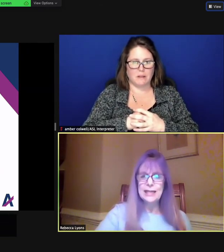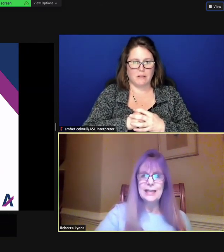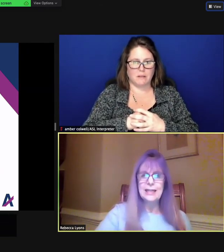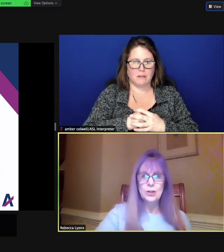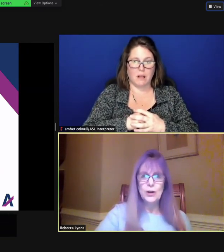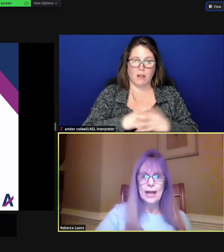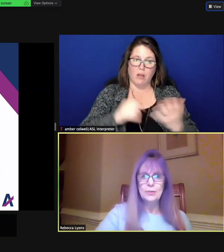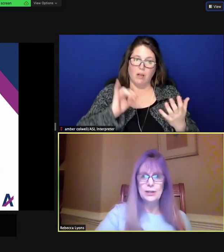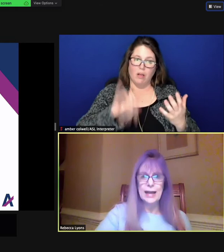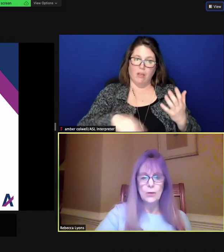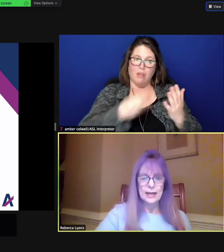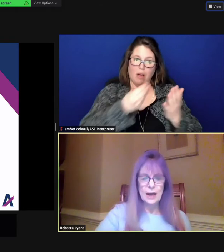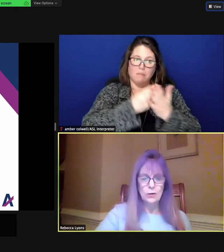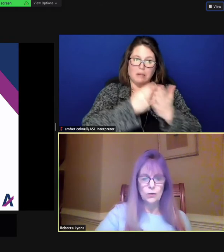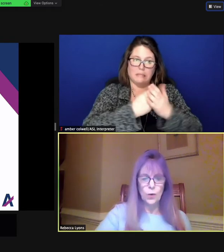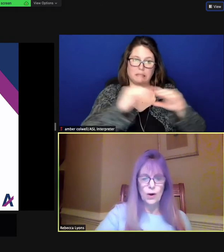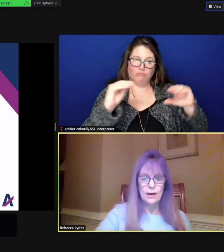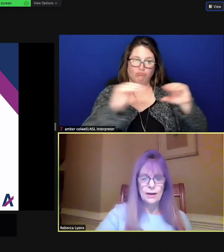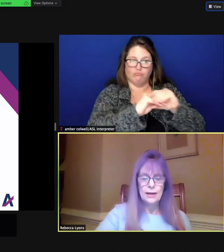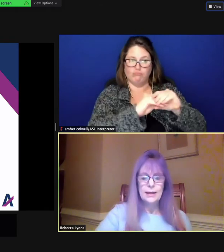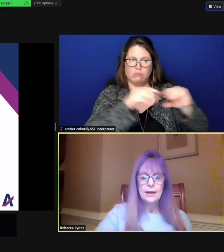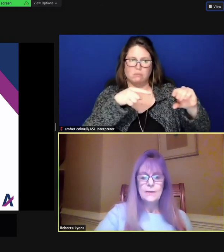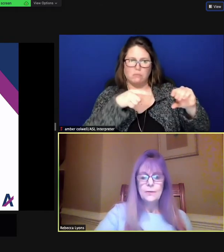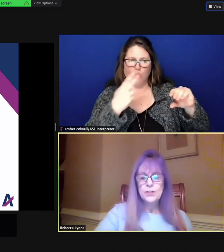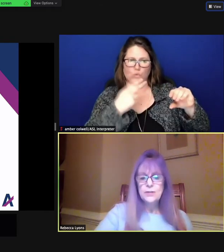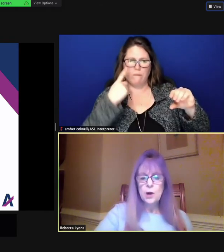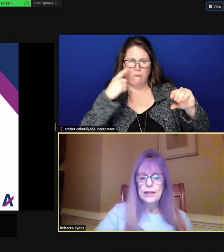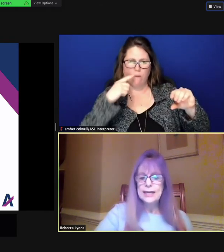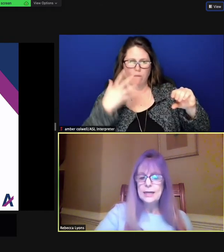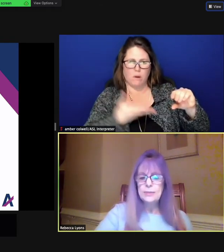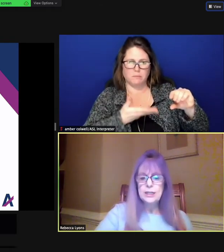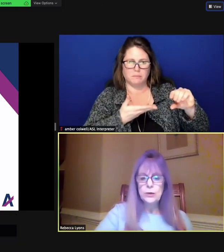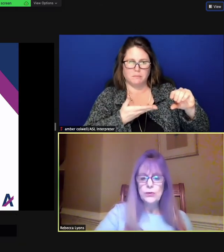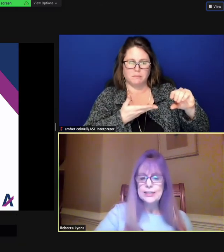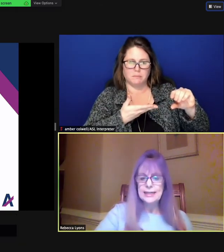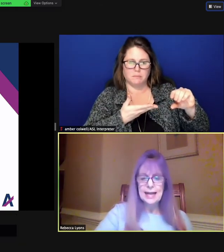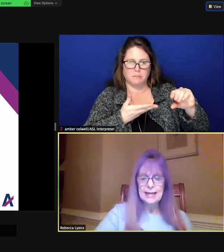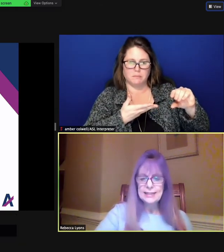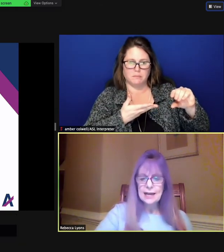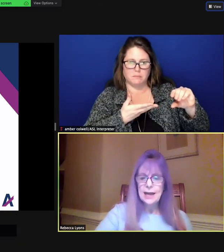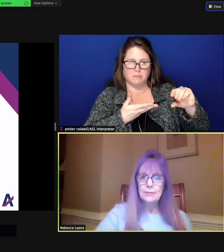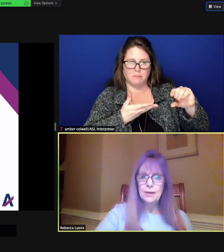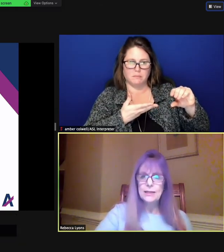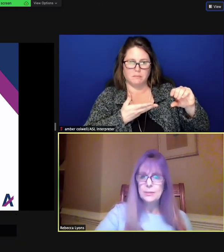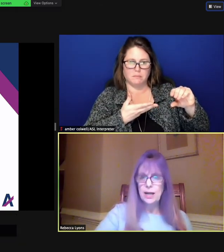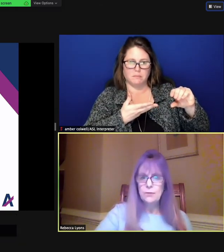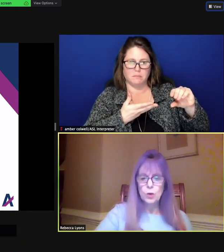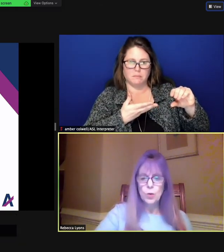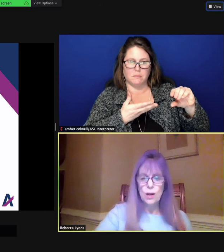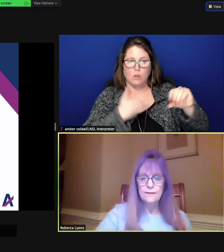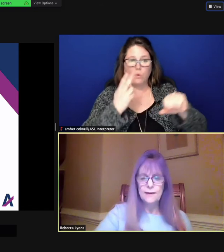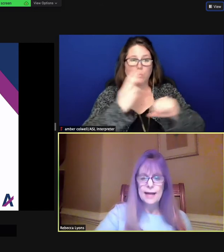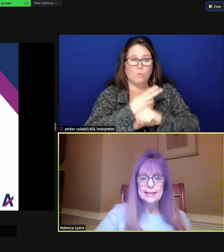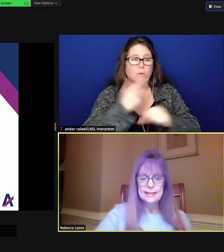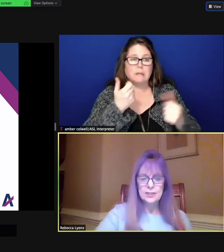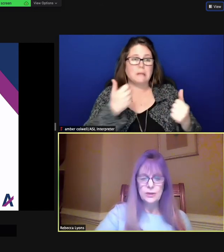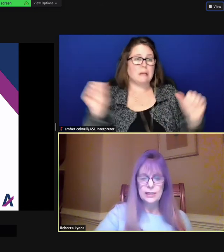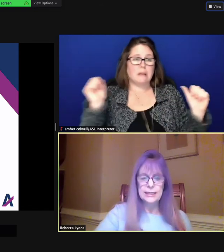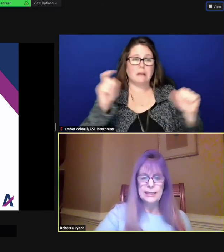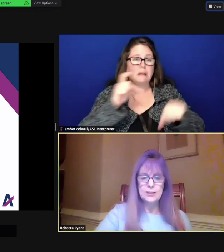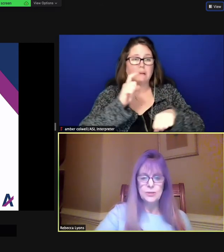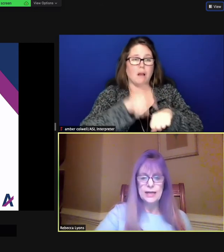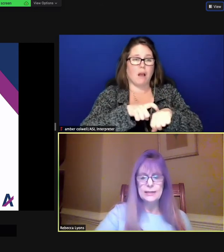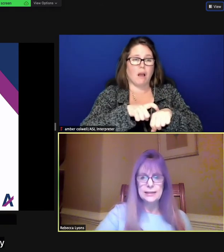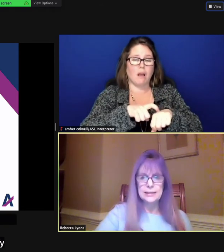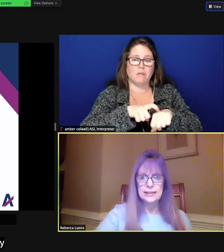the money in your ABLEnow account for. First of all, it can be used at any time to pay for qualified